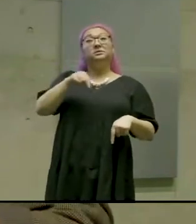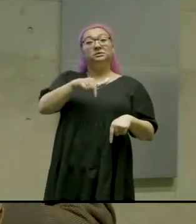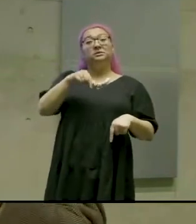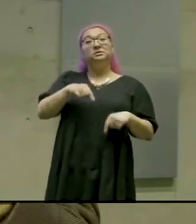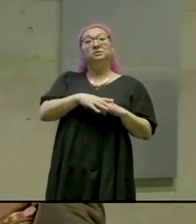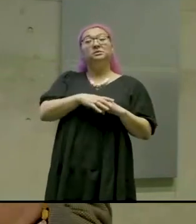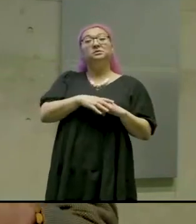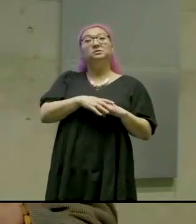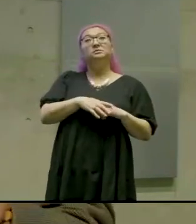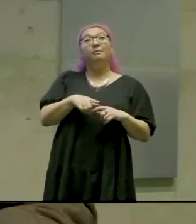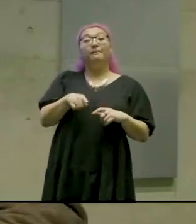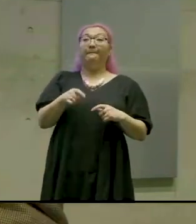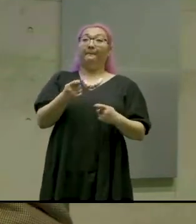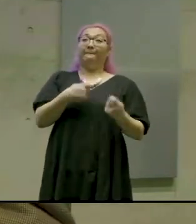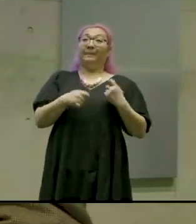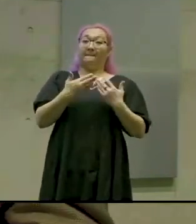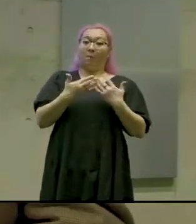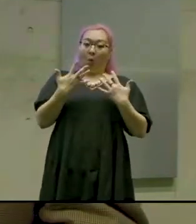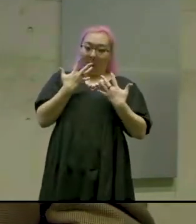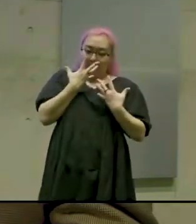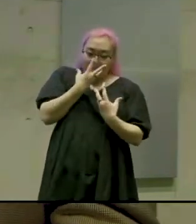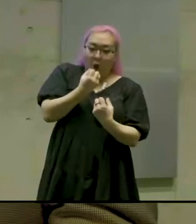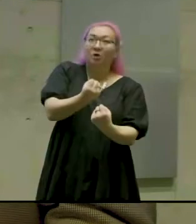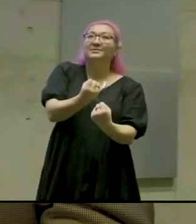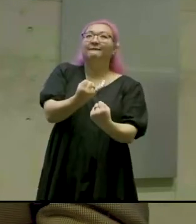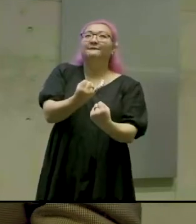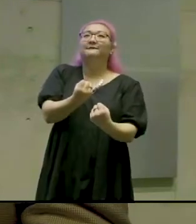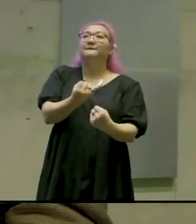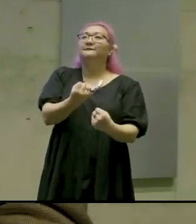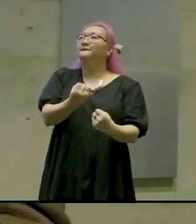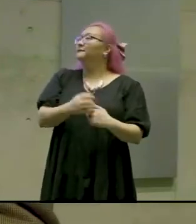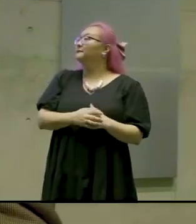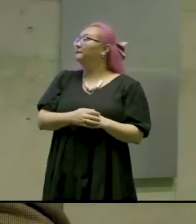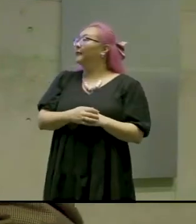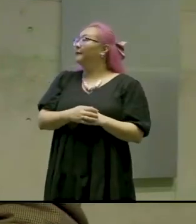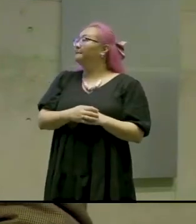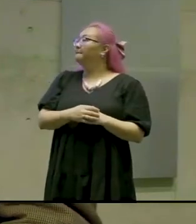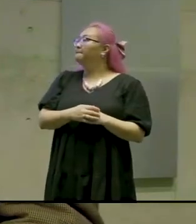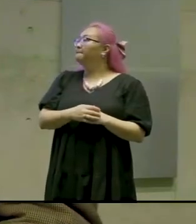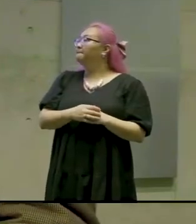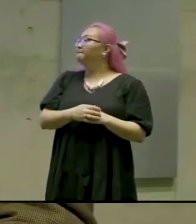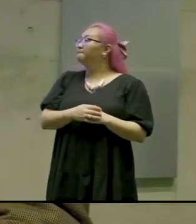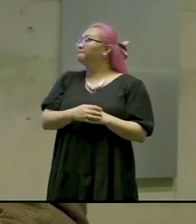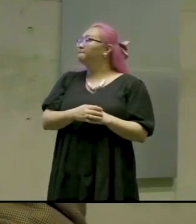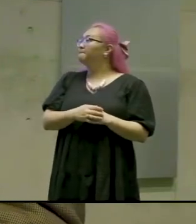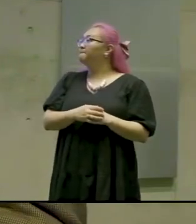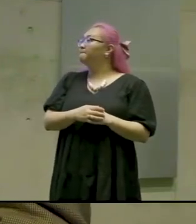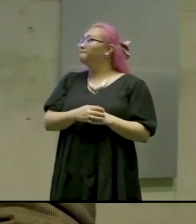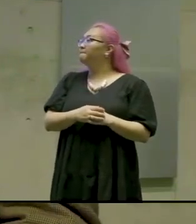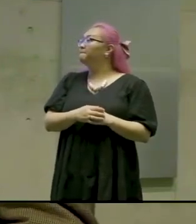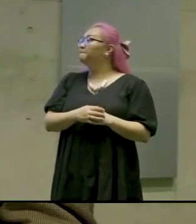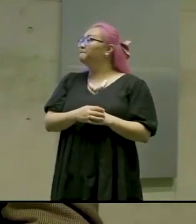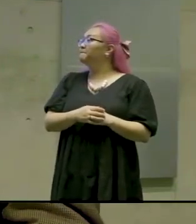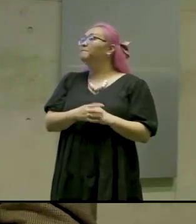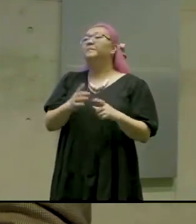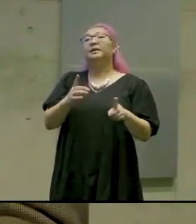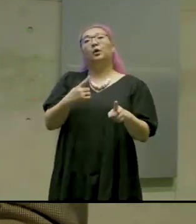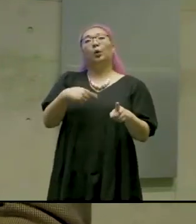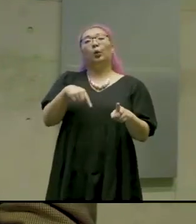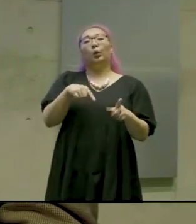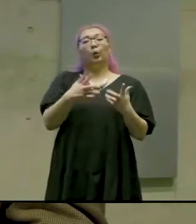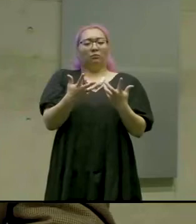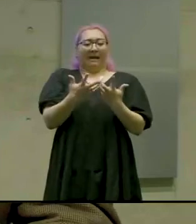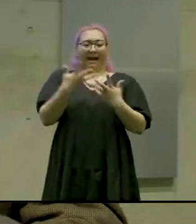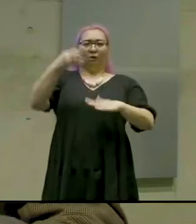made the people more immersed in the experience, if that makes sense. And how did I use it? I used like a camera, like an